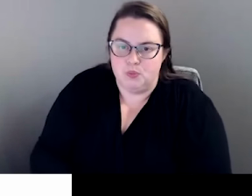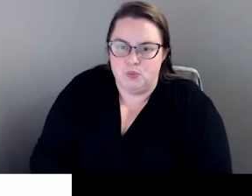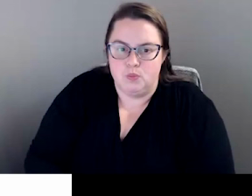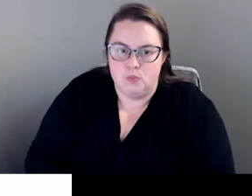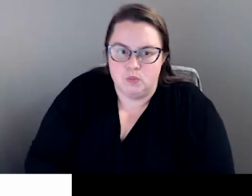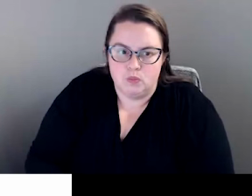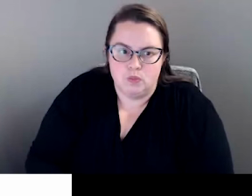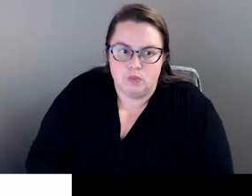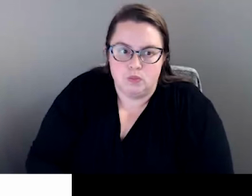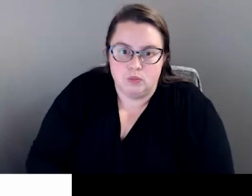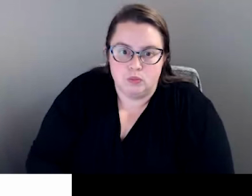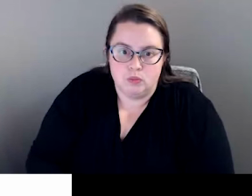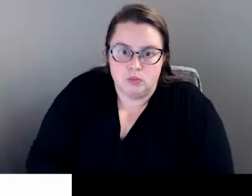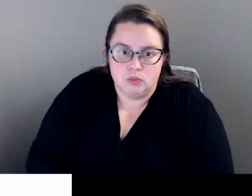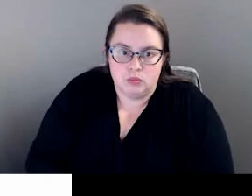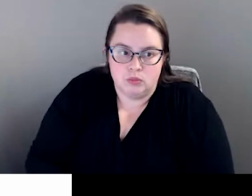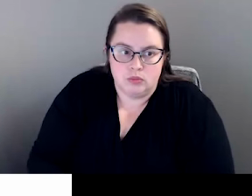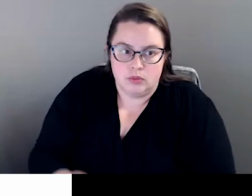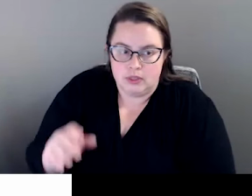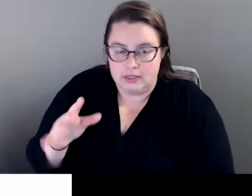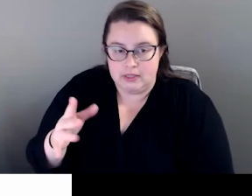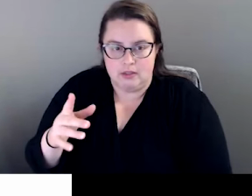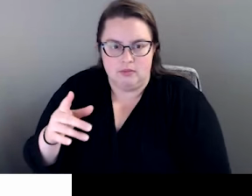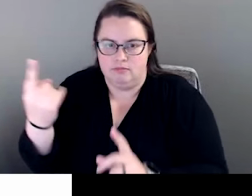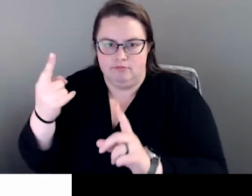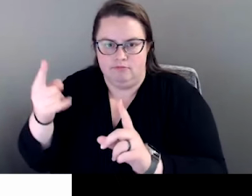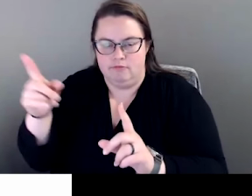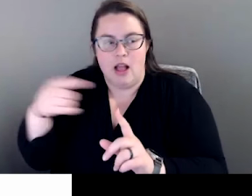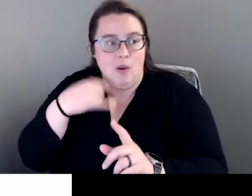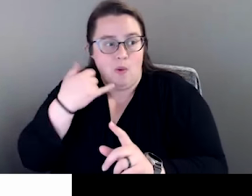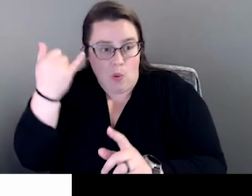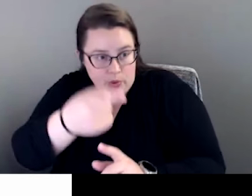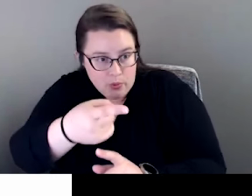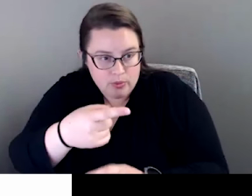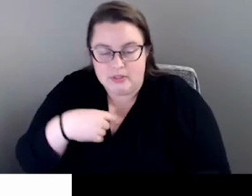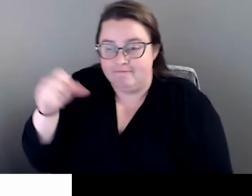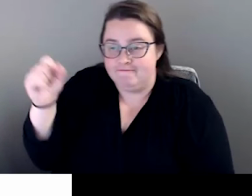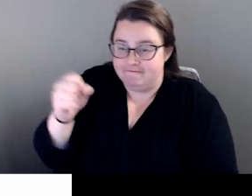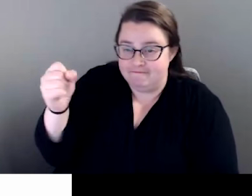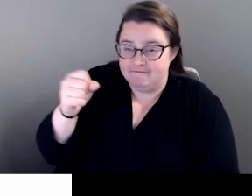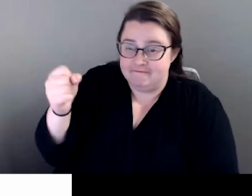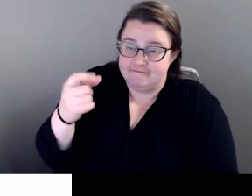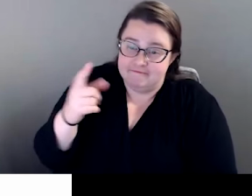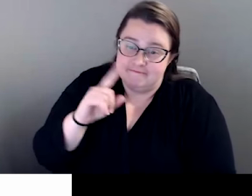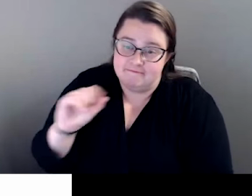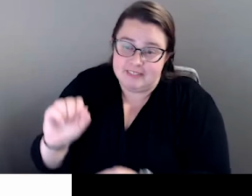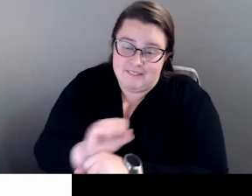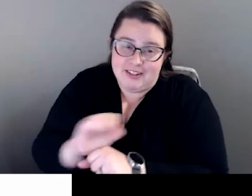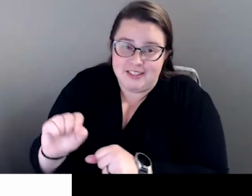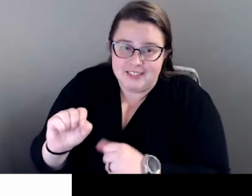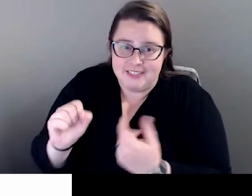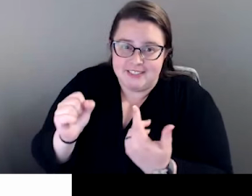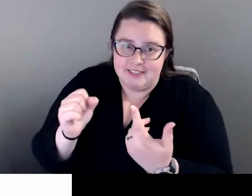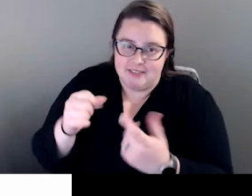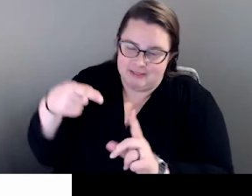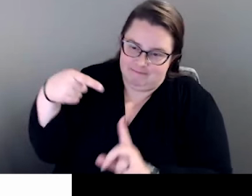Should probably call you. Definitely. So I think that's the key to all of it